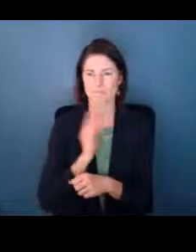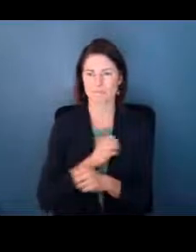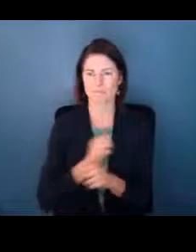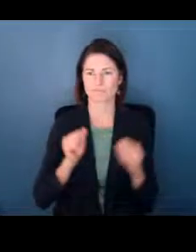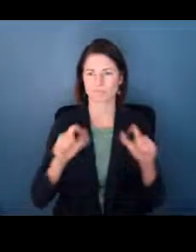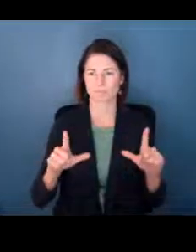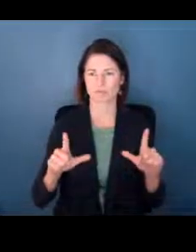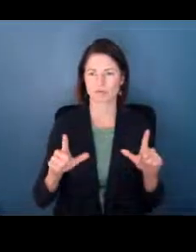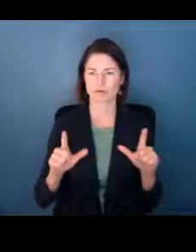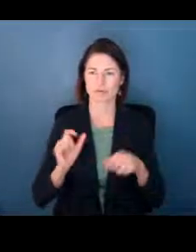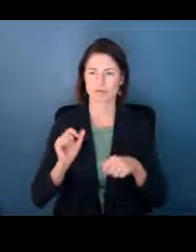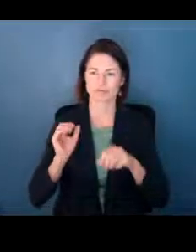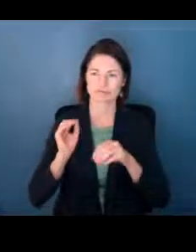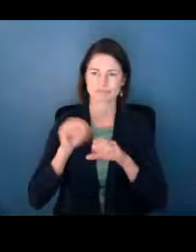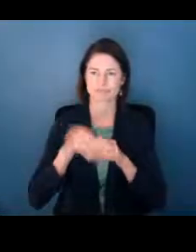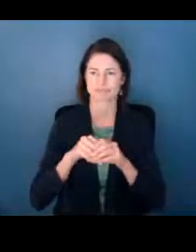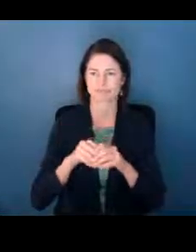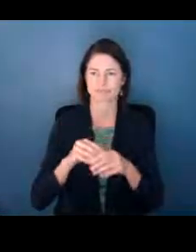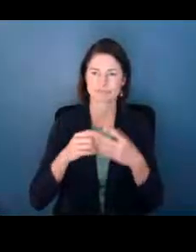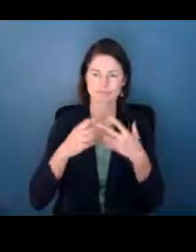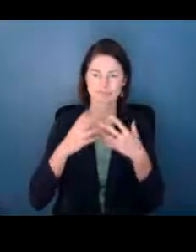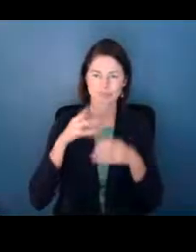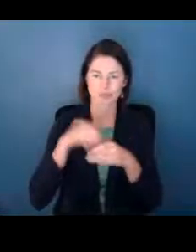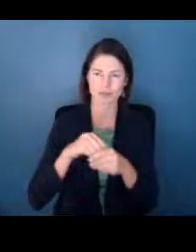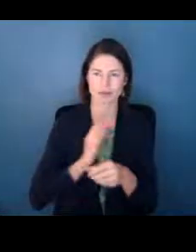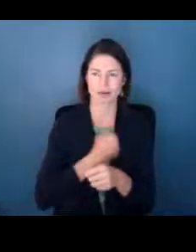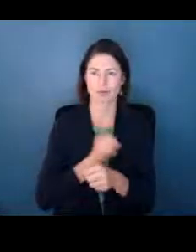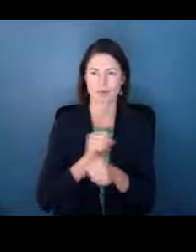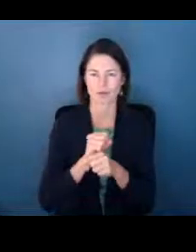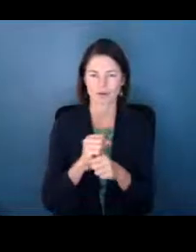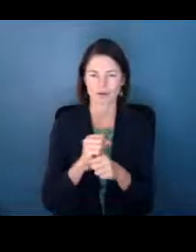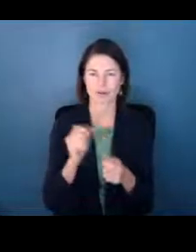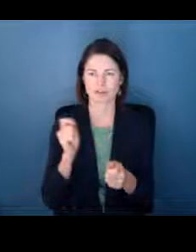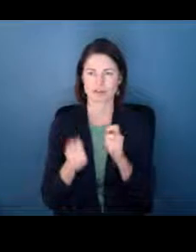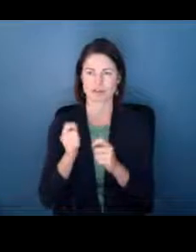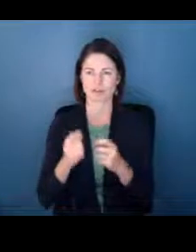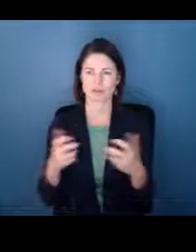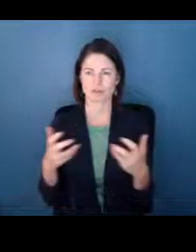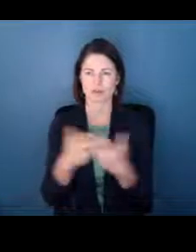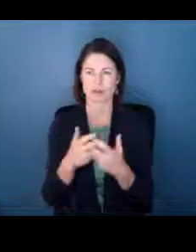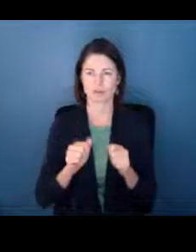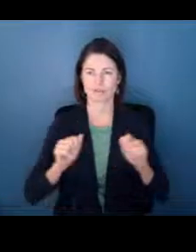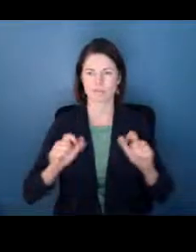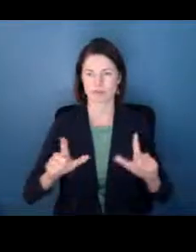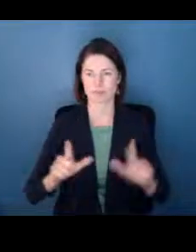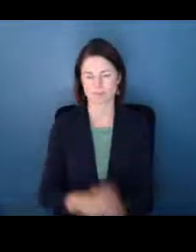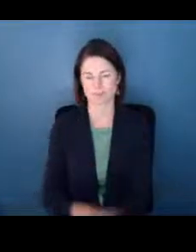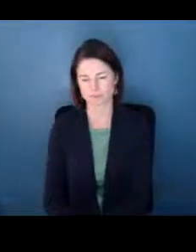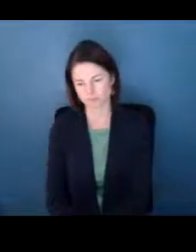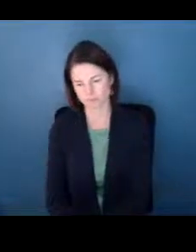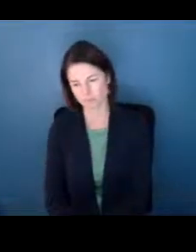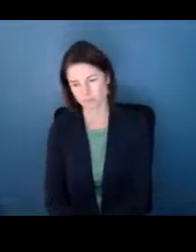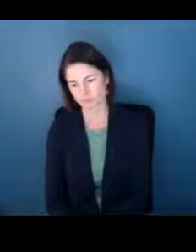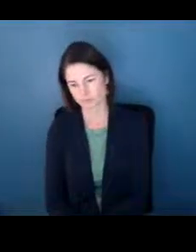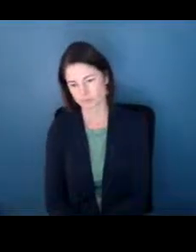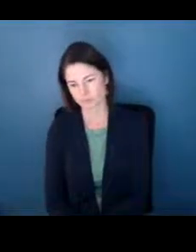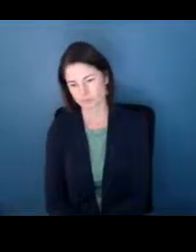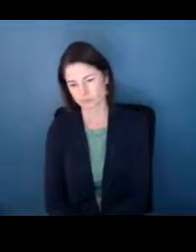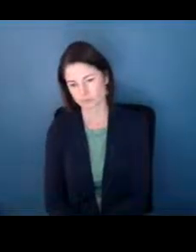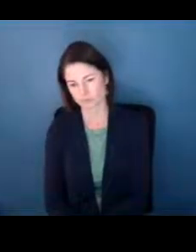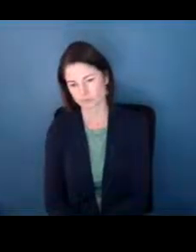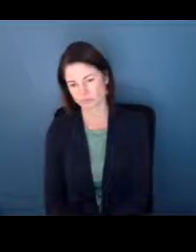and reflecting kind of changes to align with the framework. I did want to take a moment to